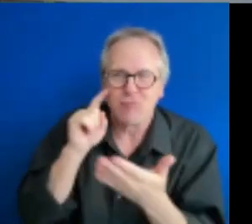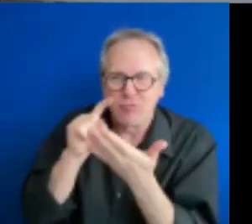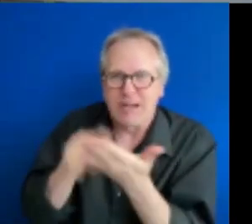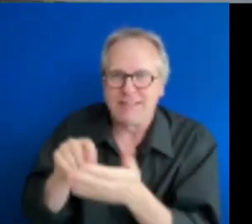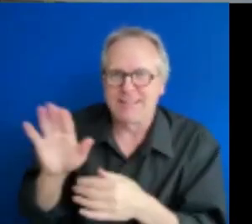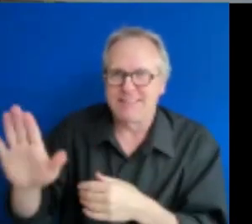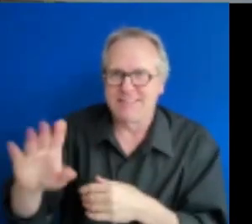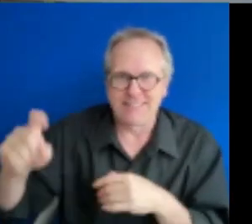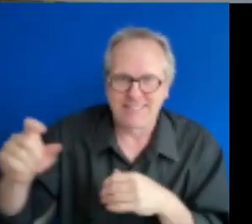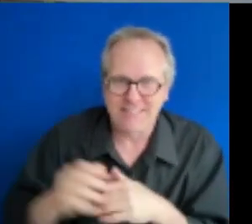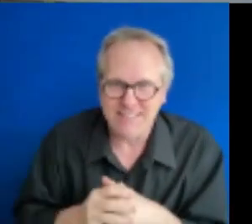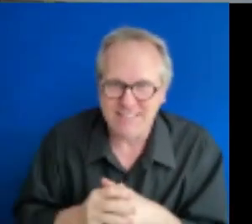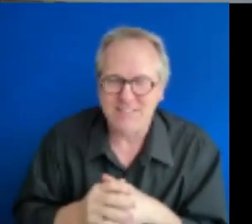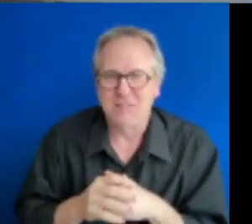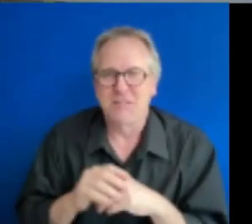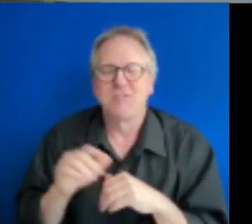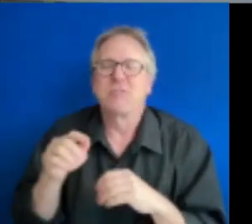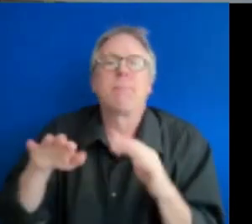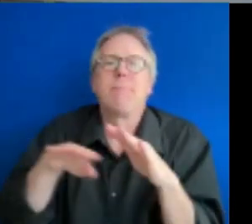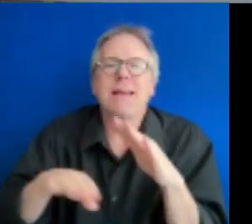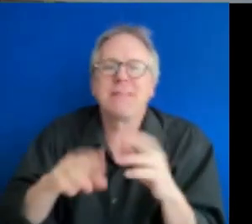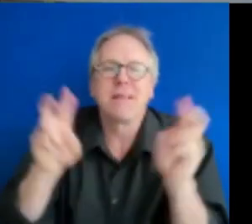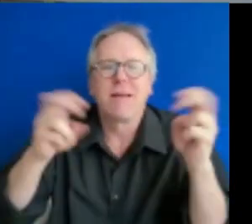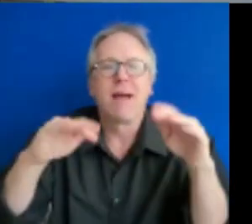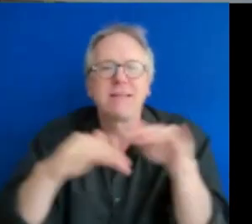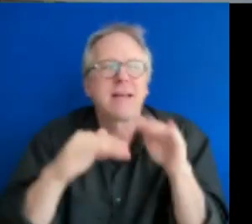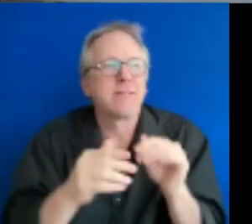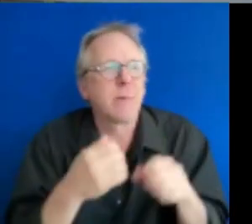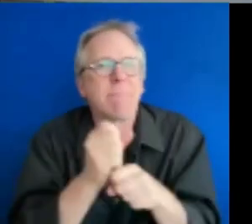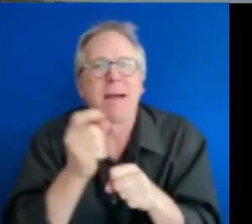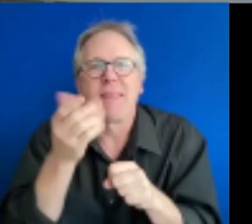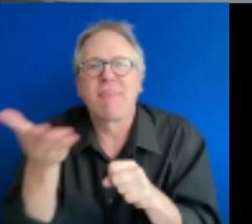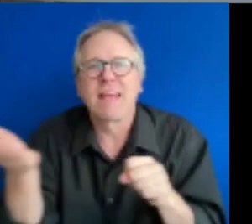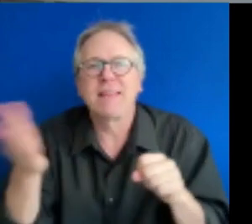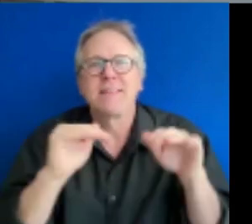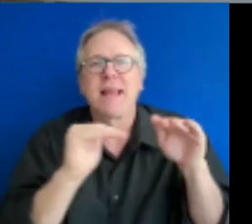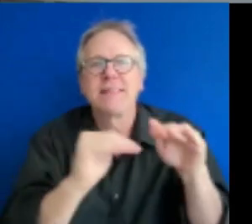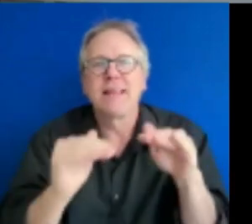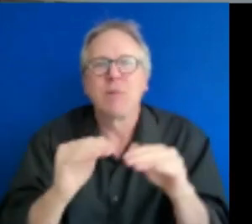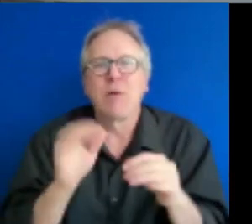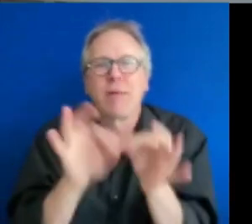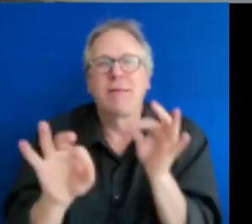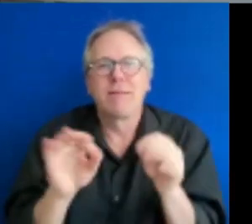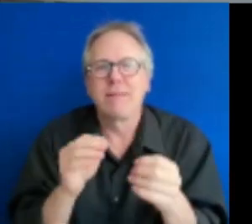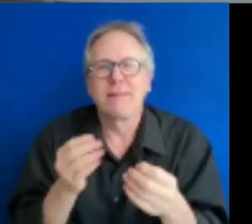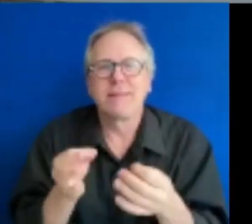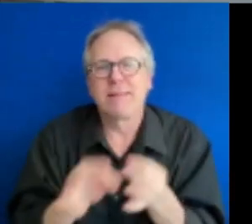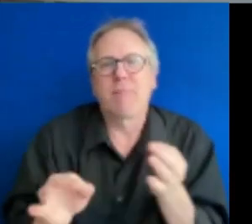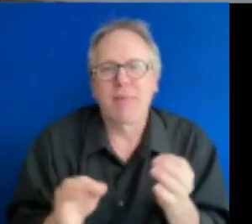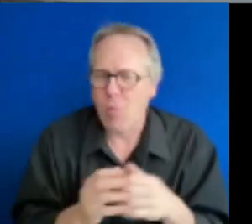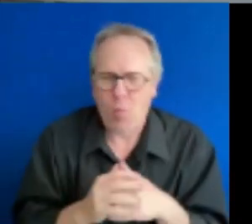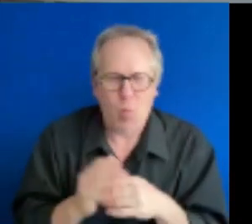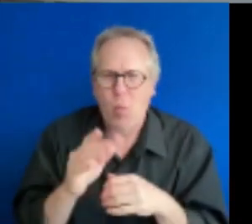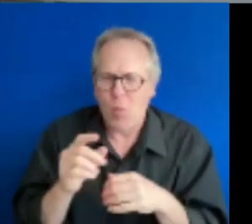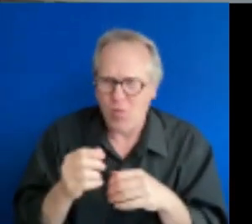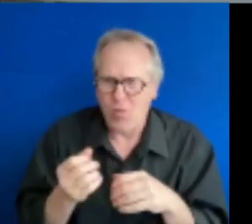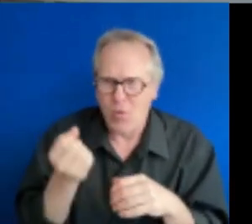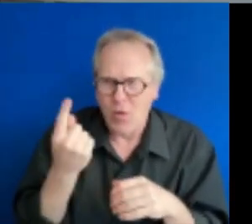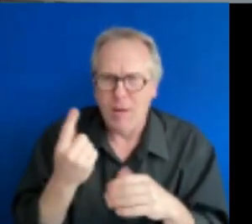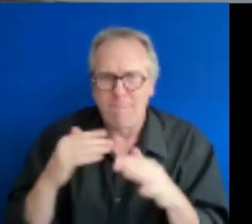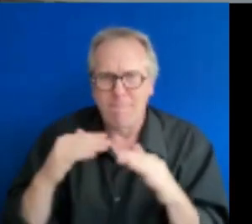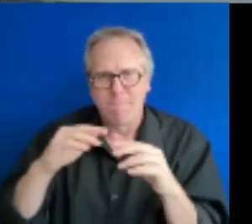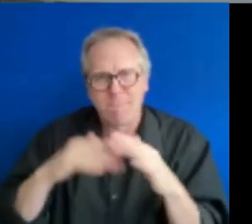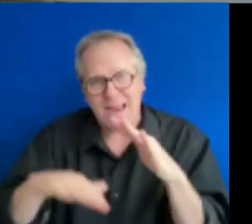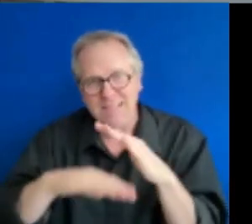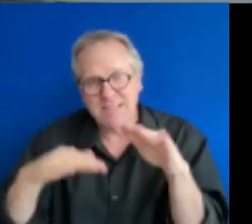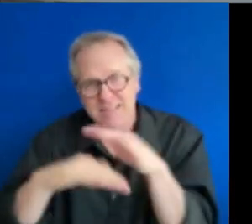needs beyond just basic accessibility. And I think we're moving into a stage where we understand that basic accessibility